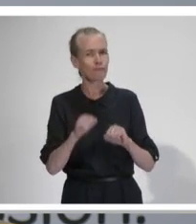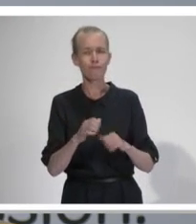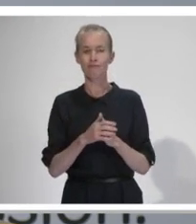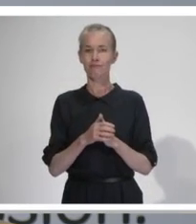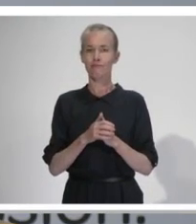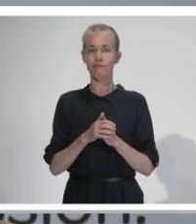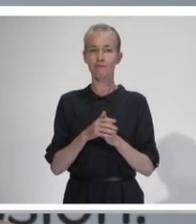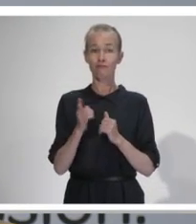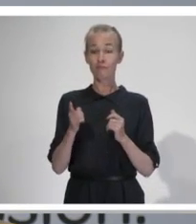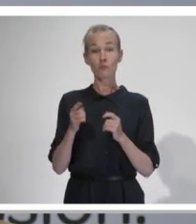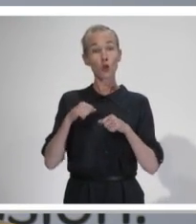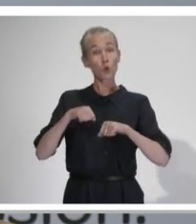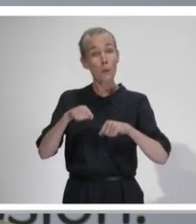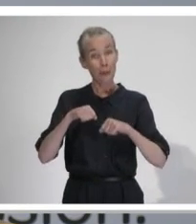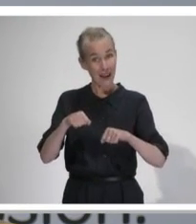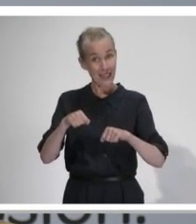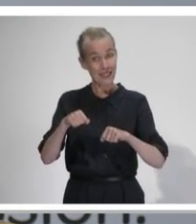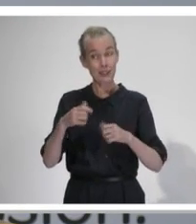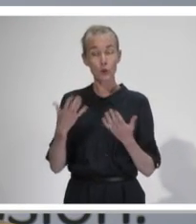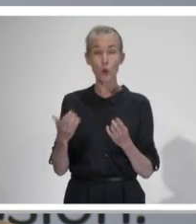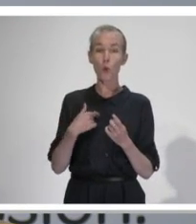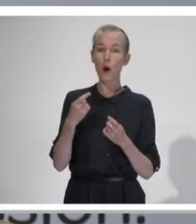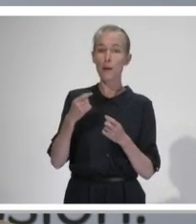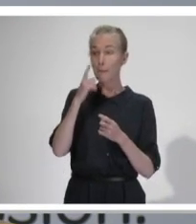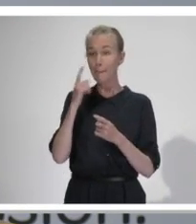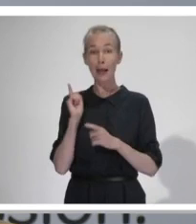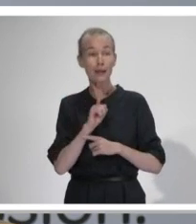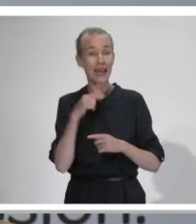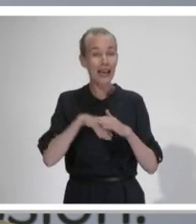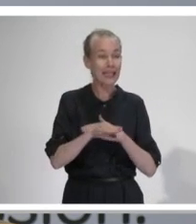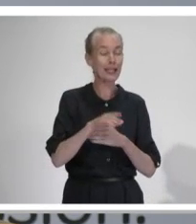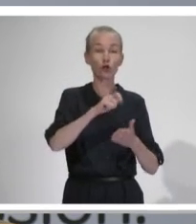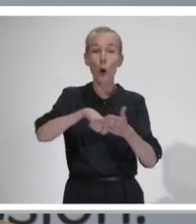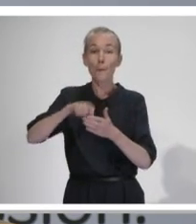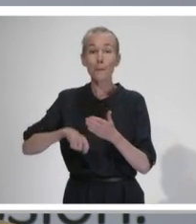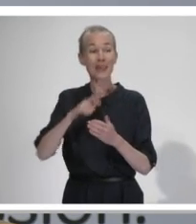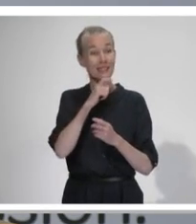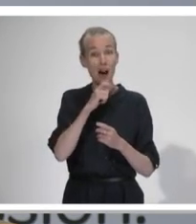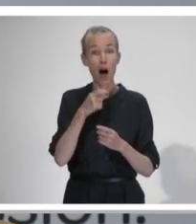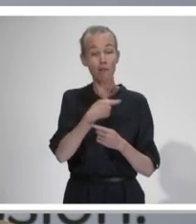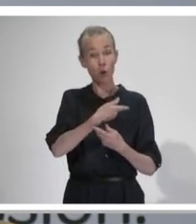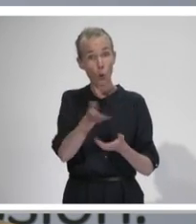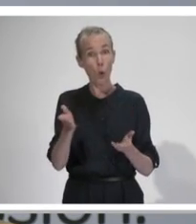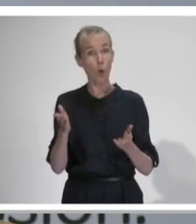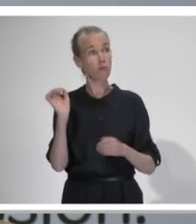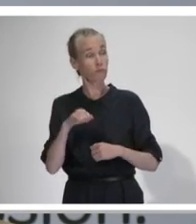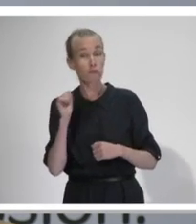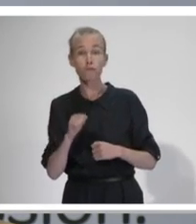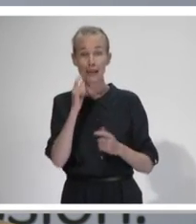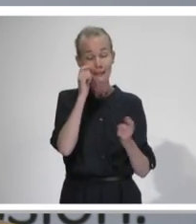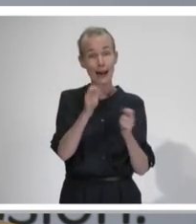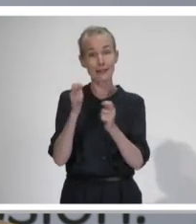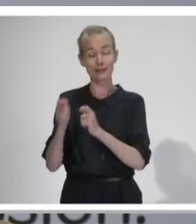who were shoppers at the supermarket as well as workers at the supermarket, and so